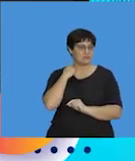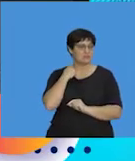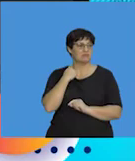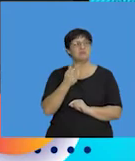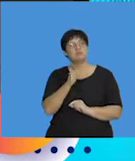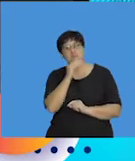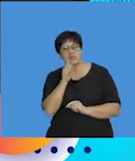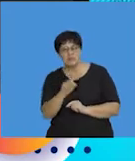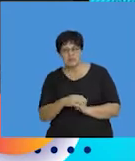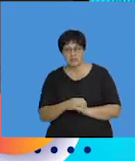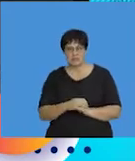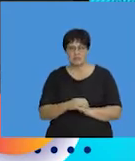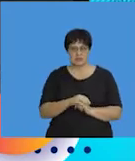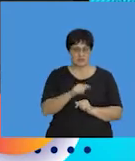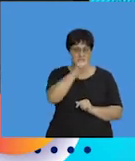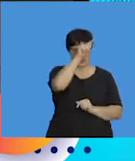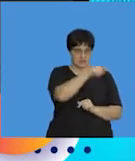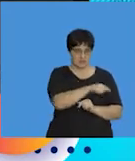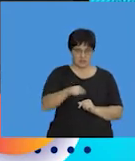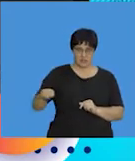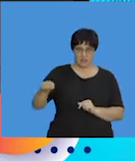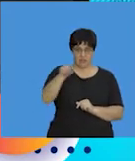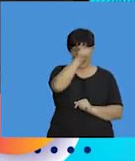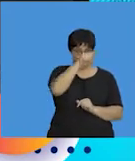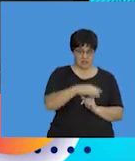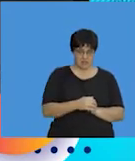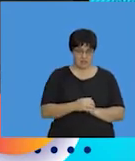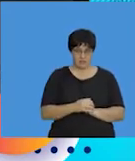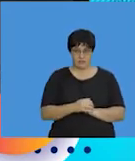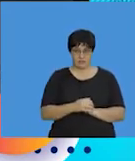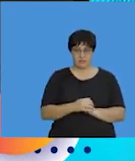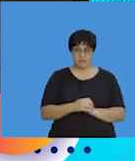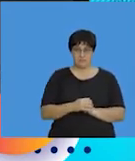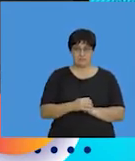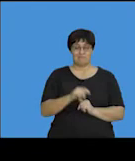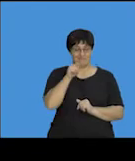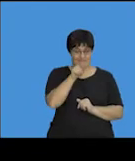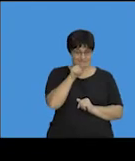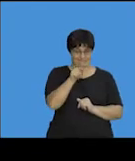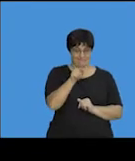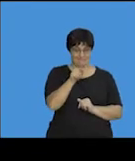the graph. That means this area, this triangle,